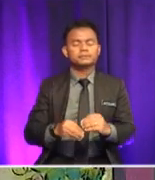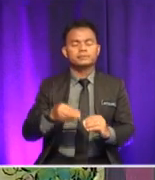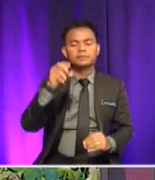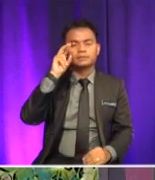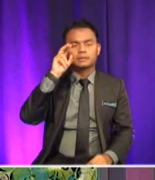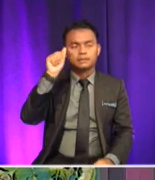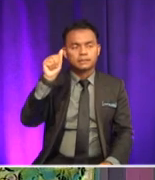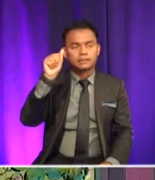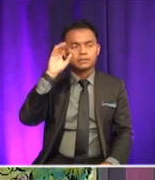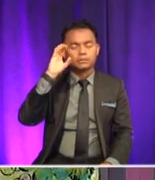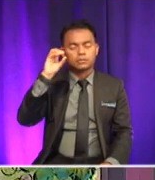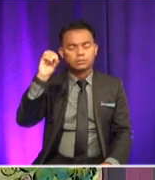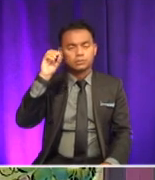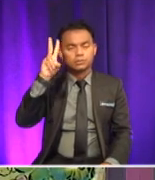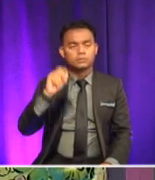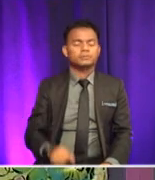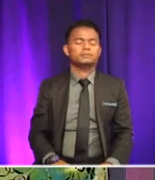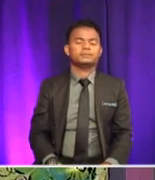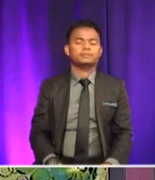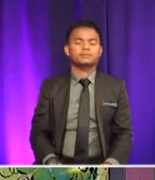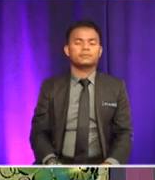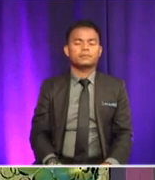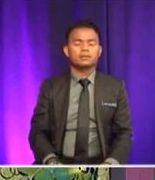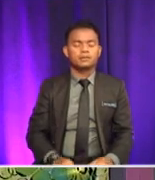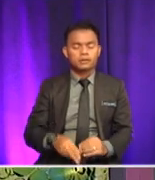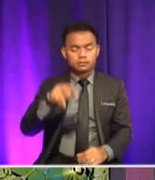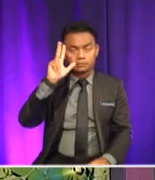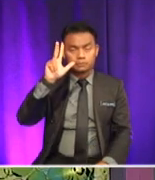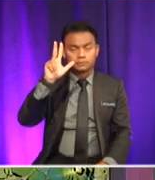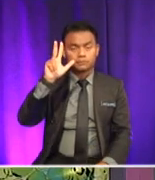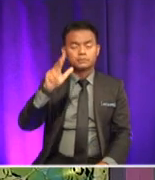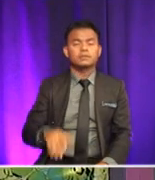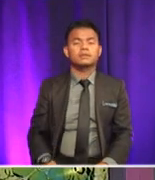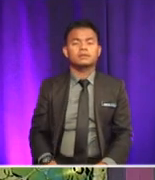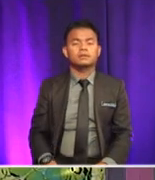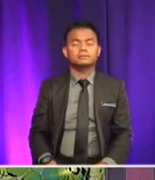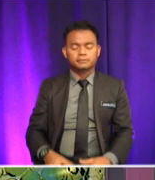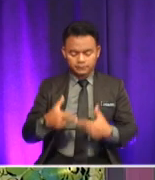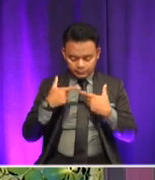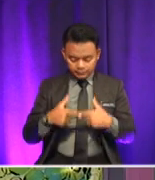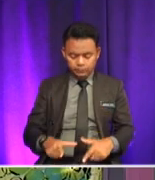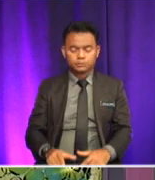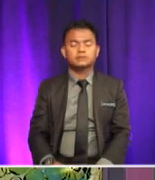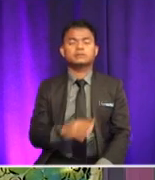evidence. 3 will be your language and literary devices, and 4 will be your point of